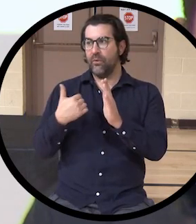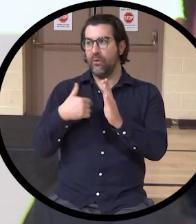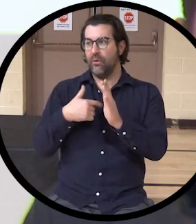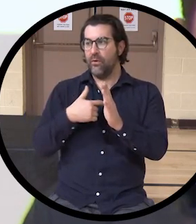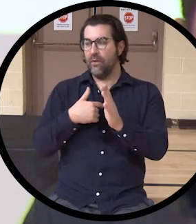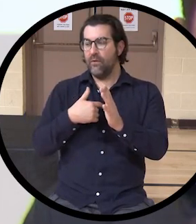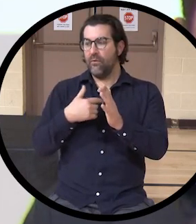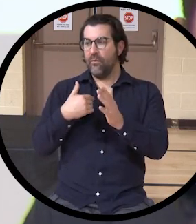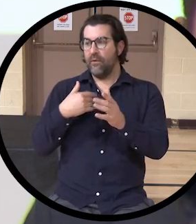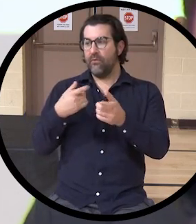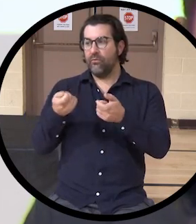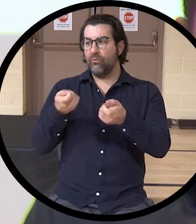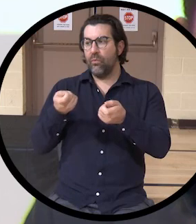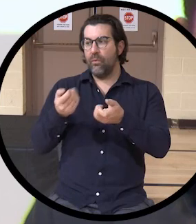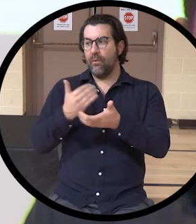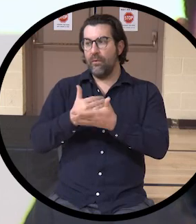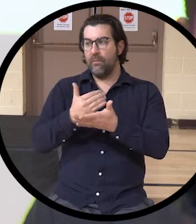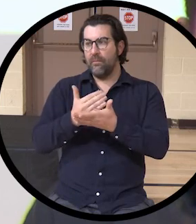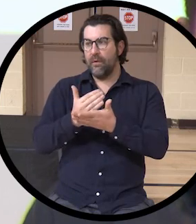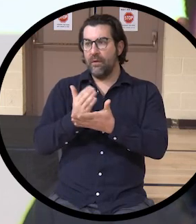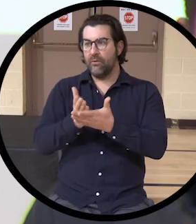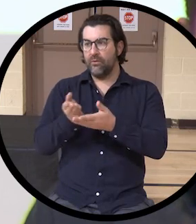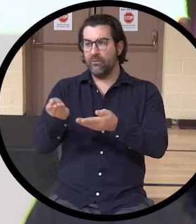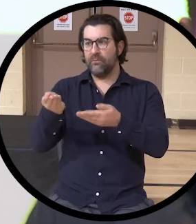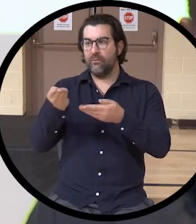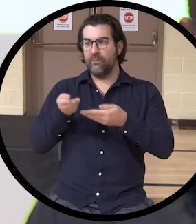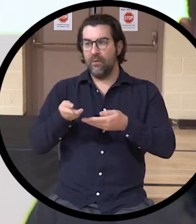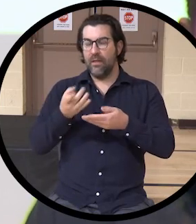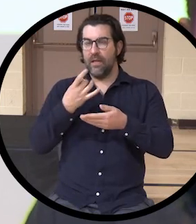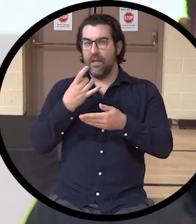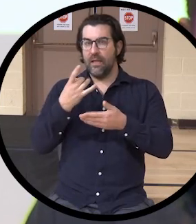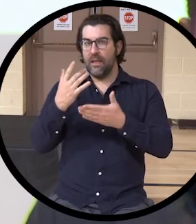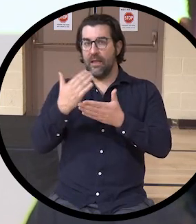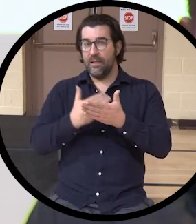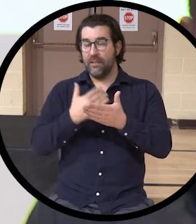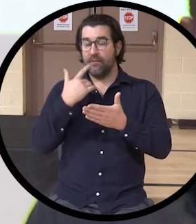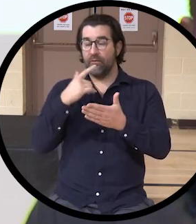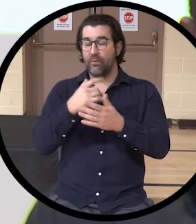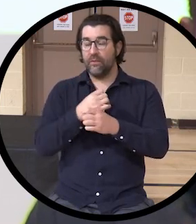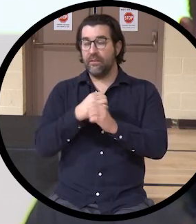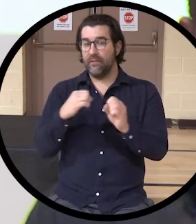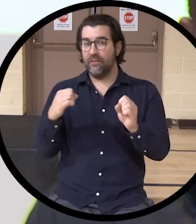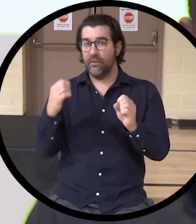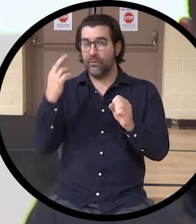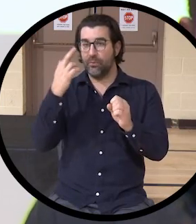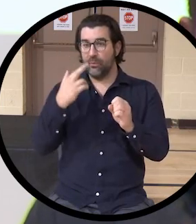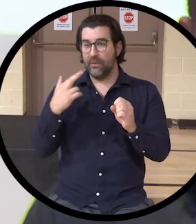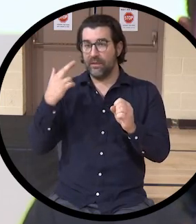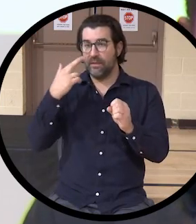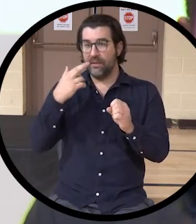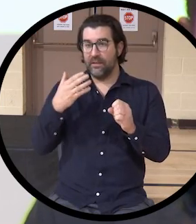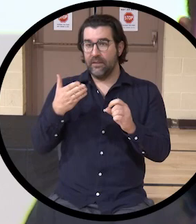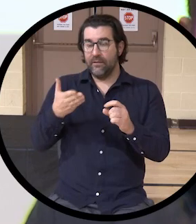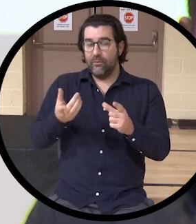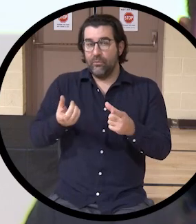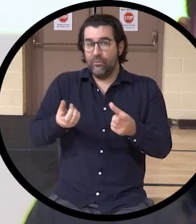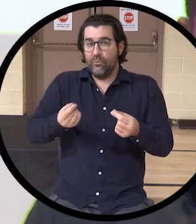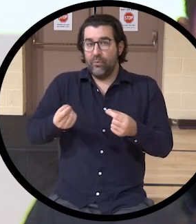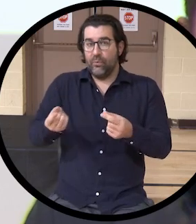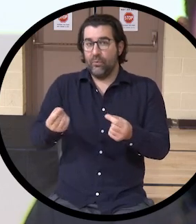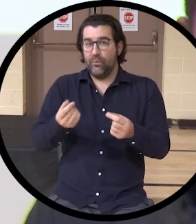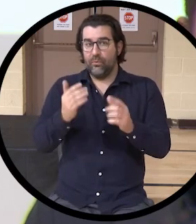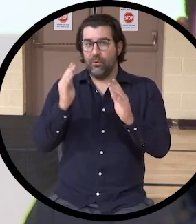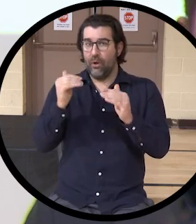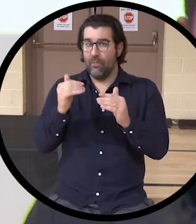little control over the budget that comes to us, but it is on that list for those safety reasons. So I think that all we can do is hope that